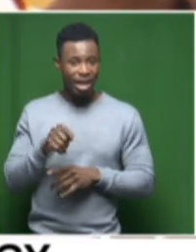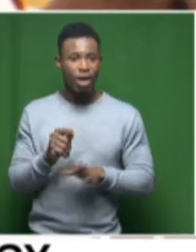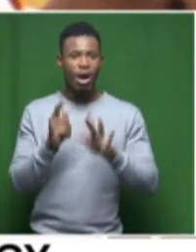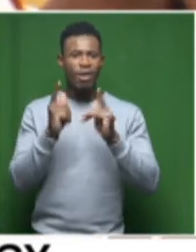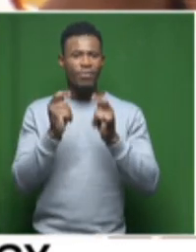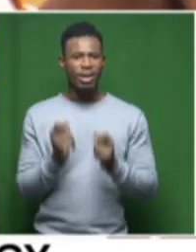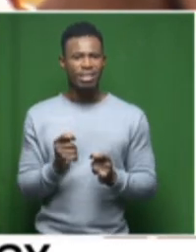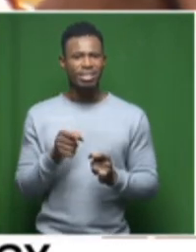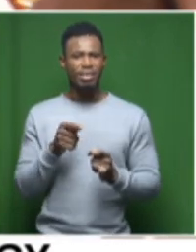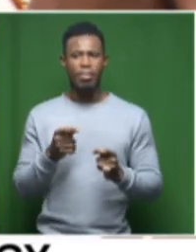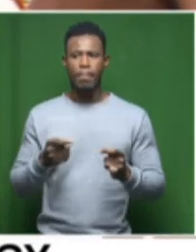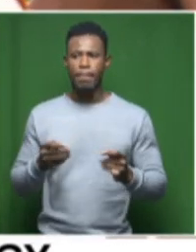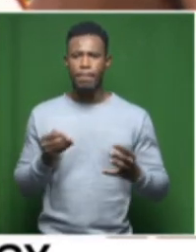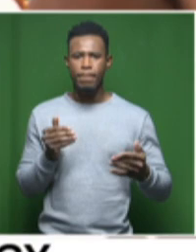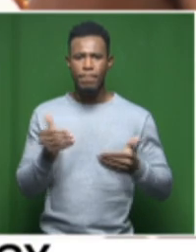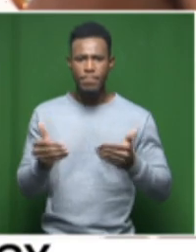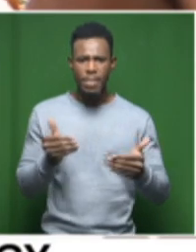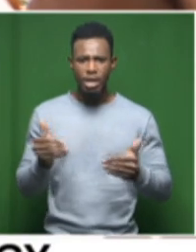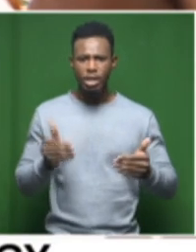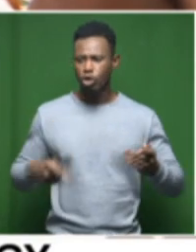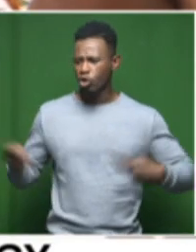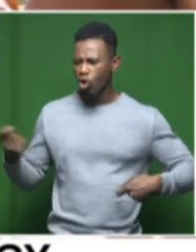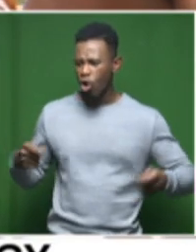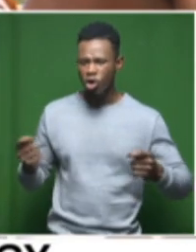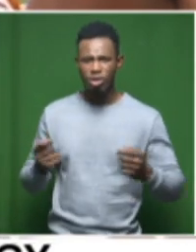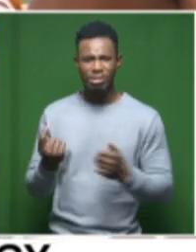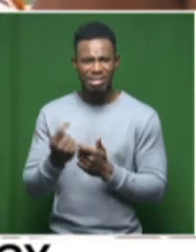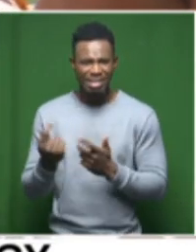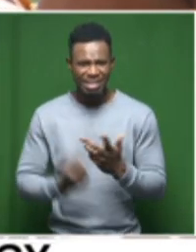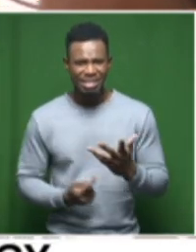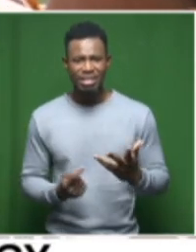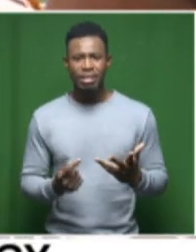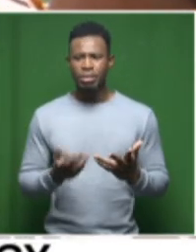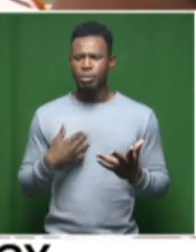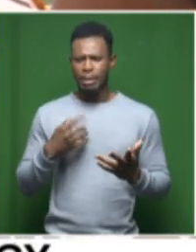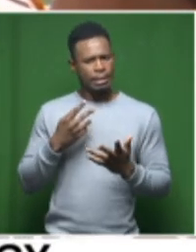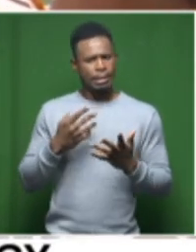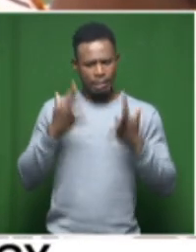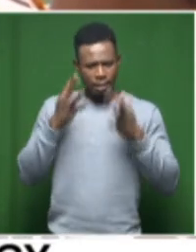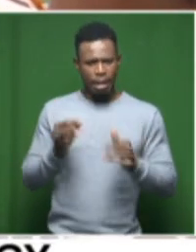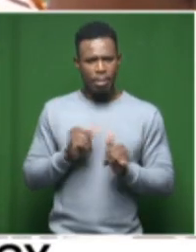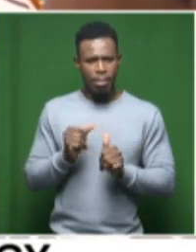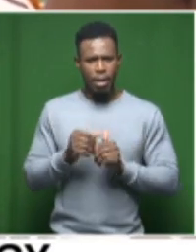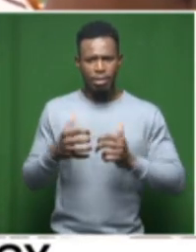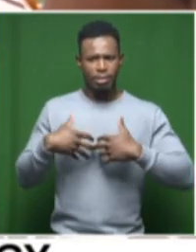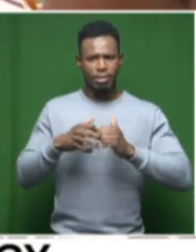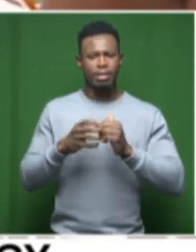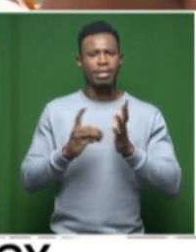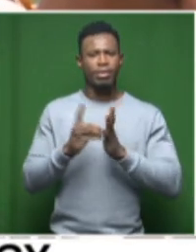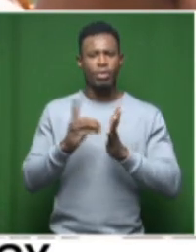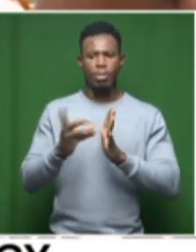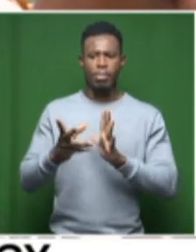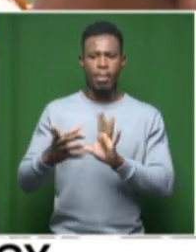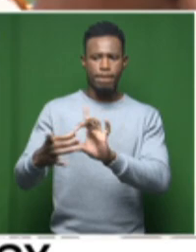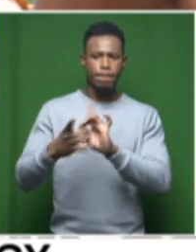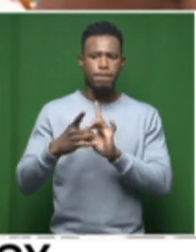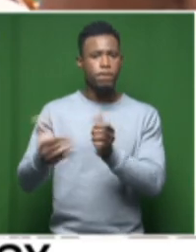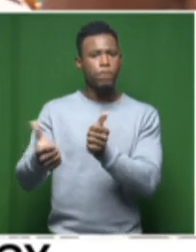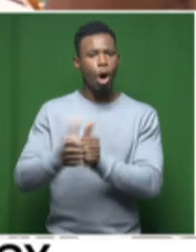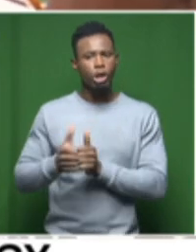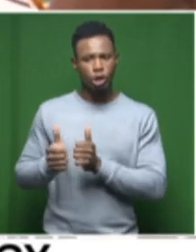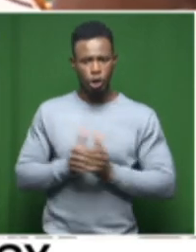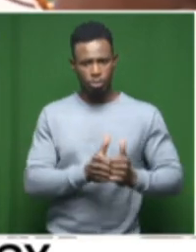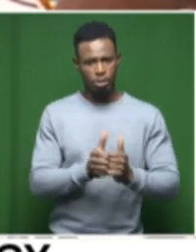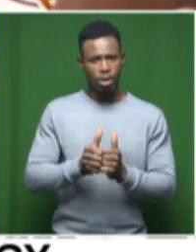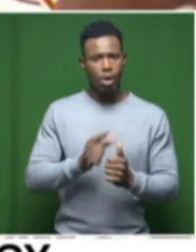and managing cost measures have also developed certain type of partnerships and other mechanisms of ensuring that